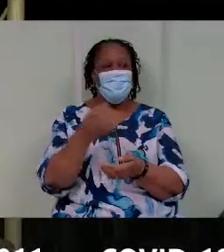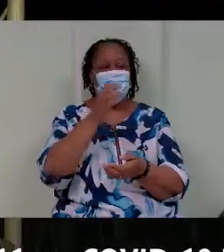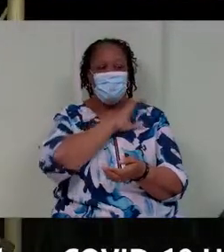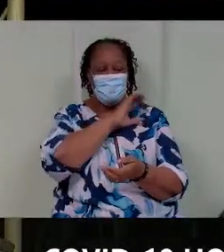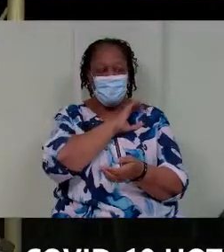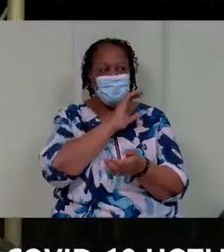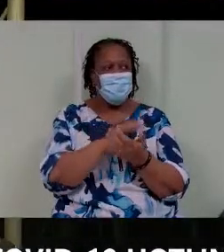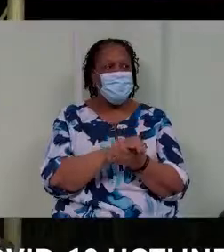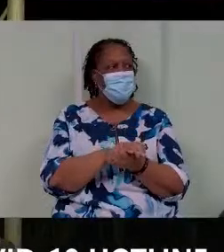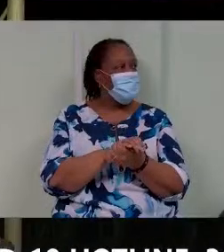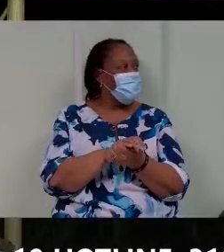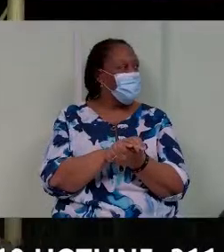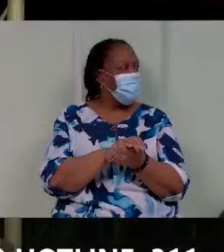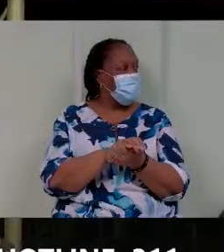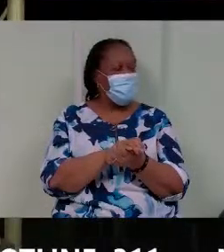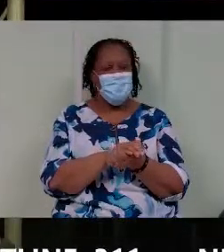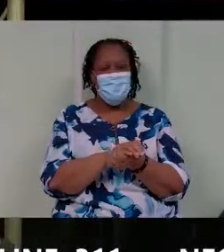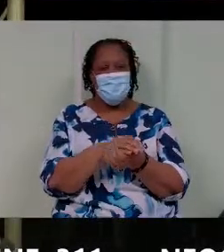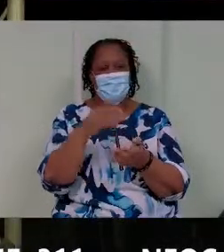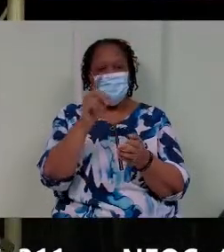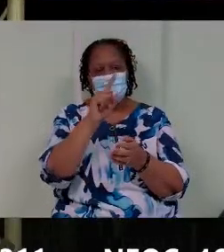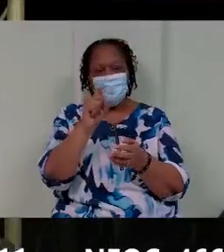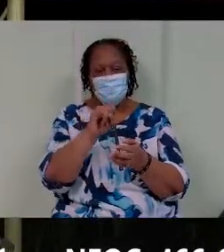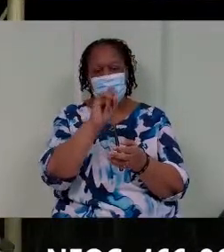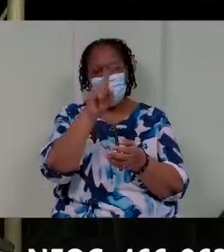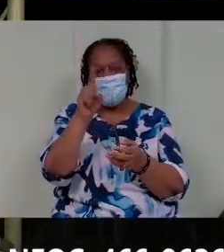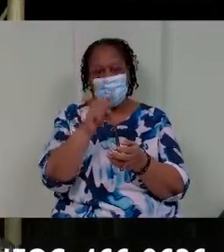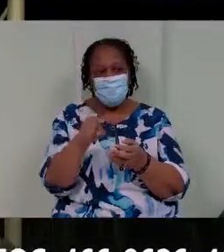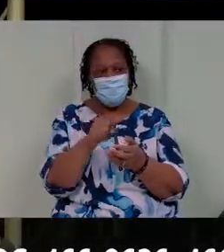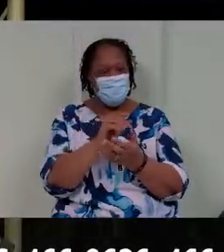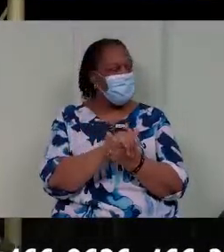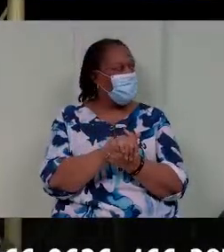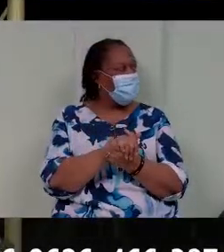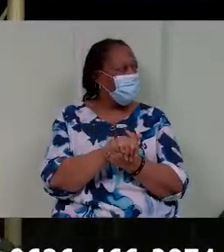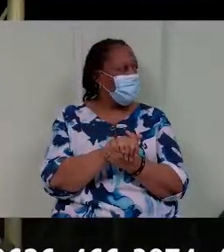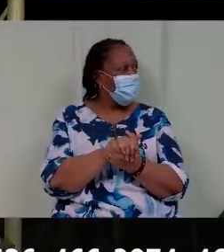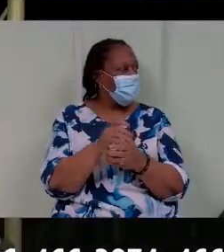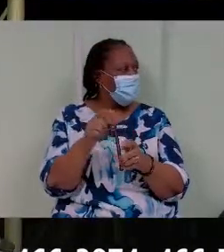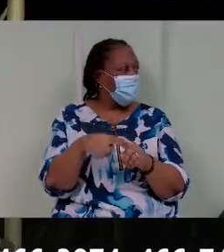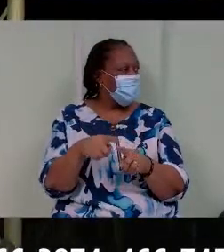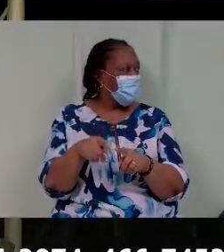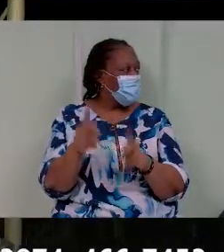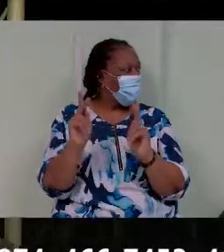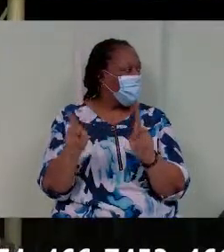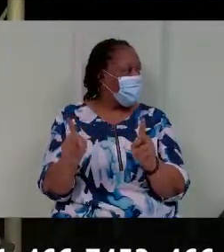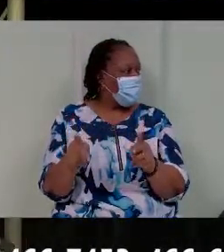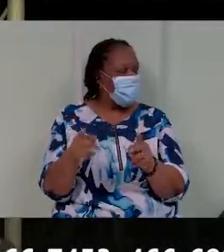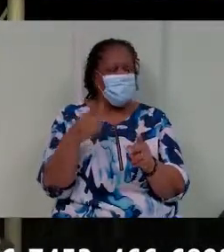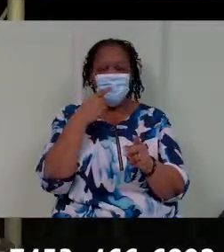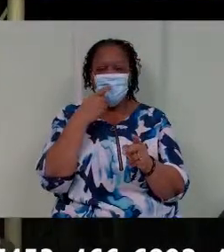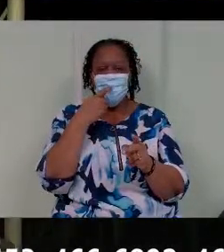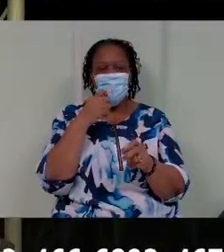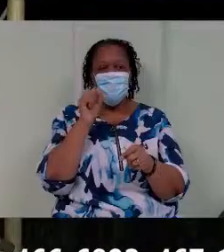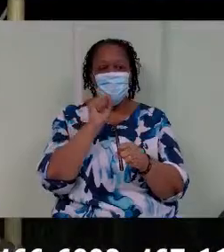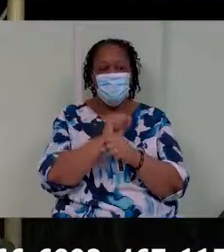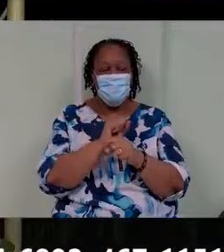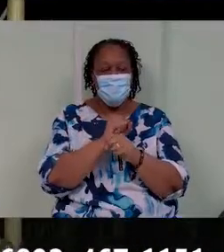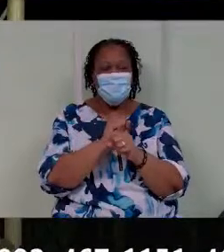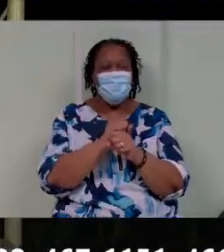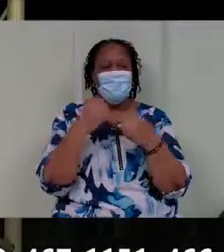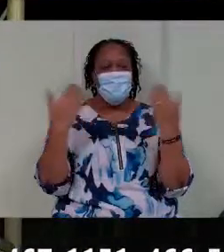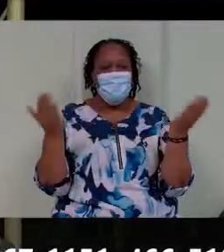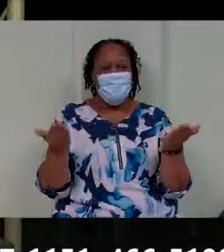Henry. We also thank Ms. Vesta Southwell as well, and all who continue to partner with us here at